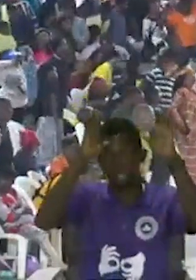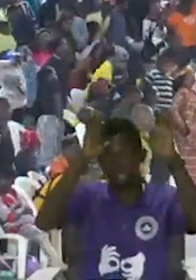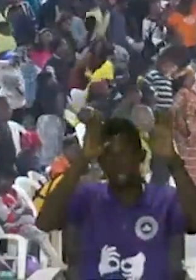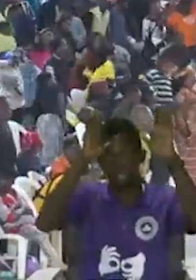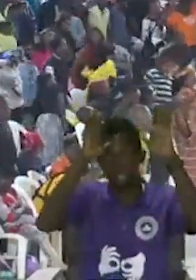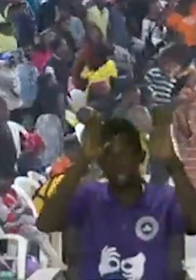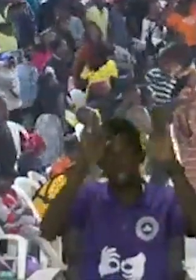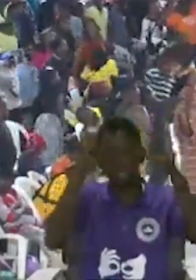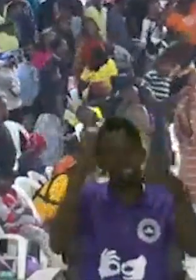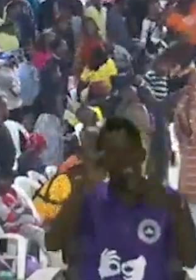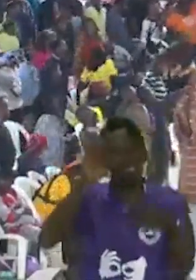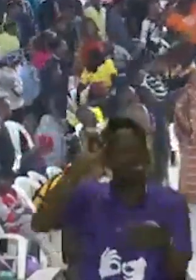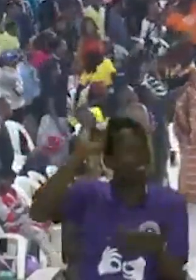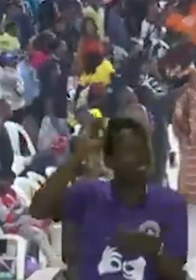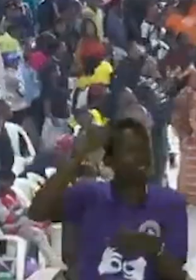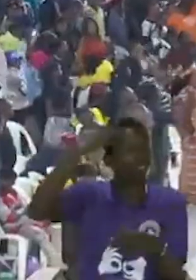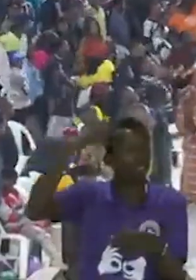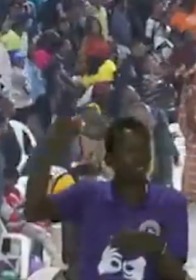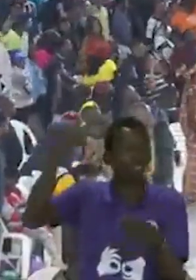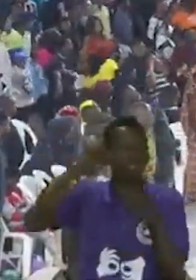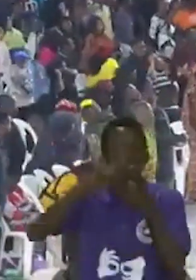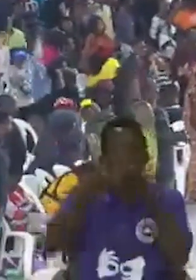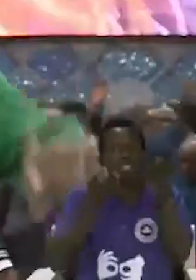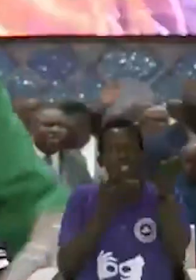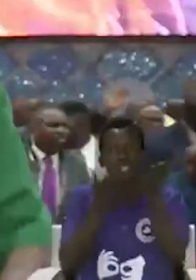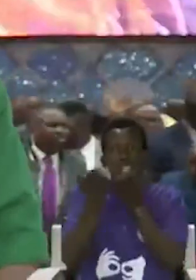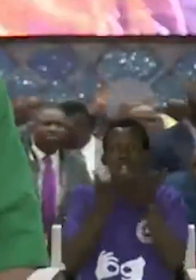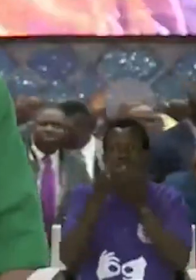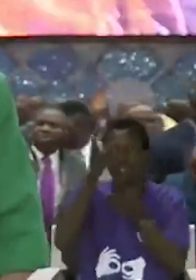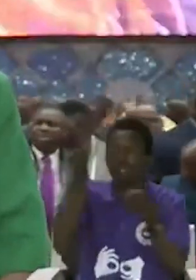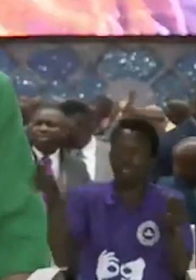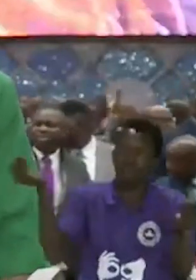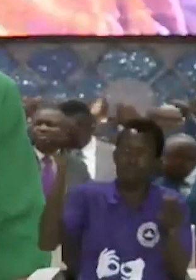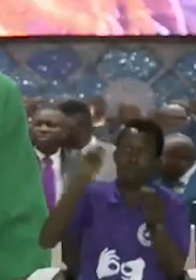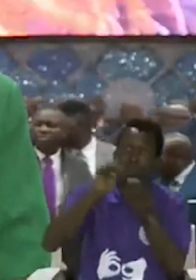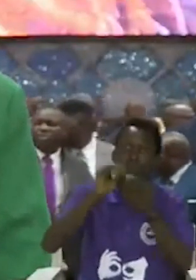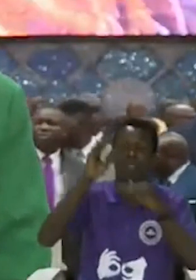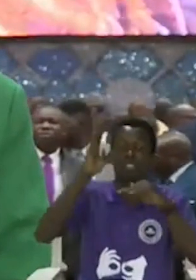the grace to serve you more than ever before,